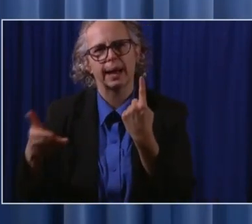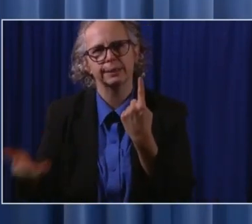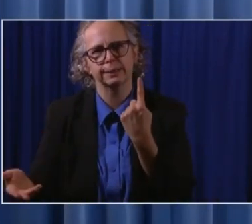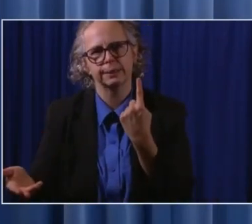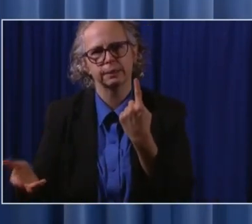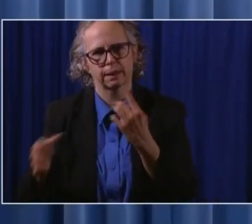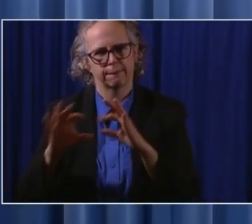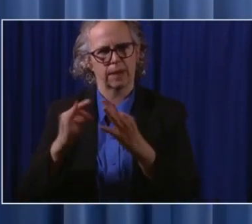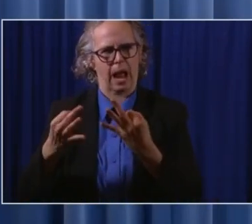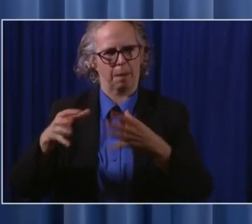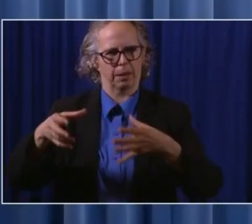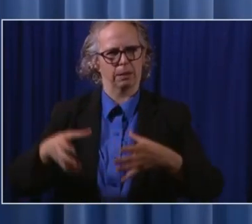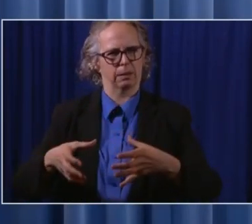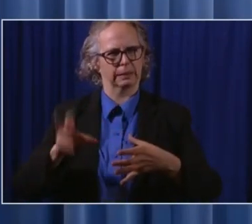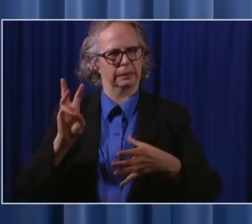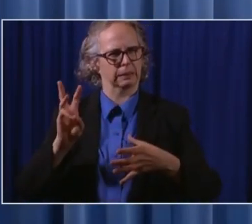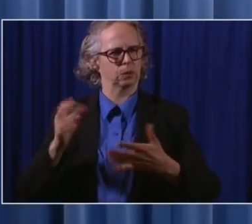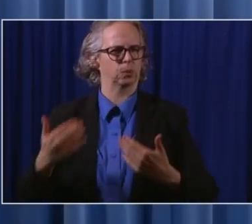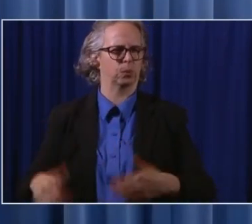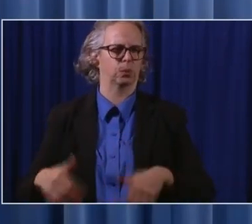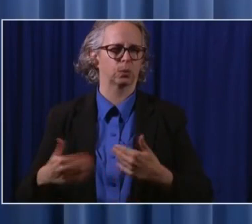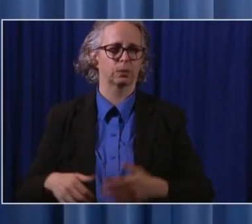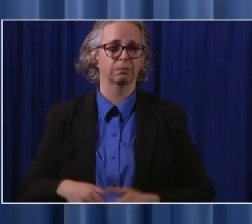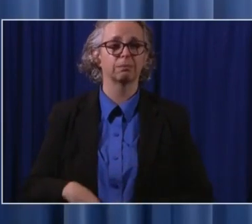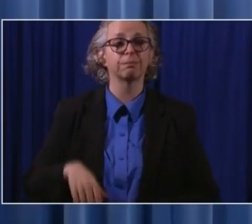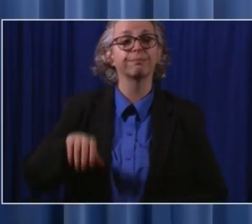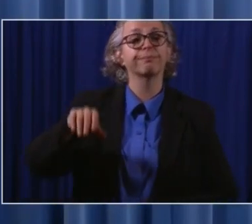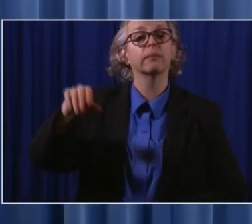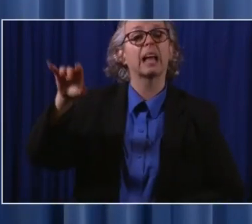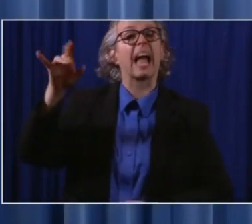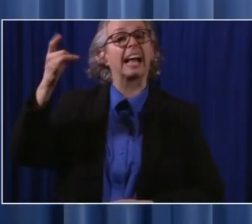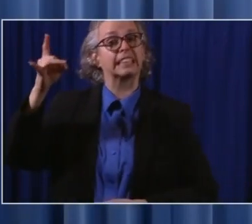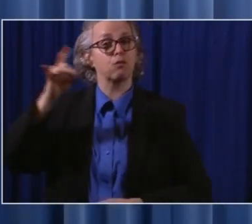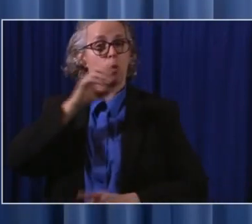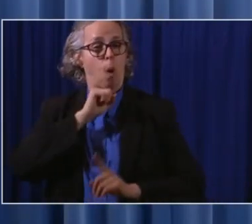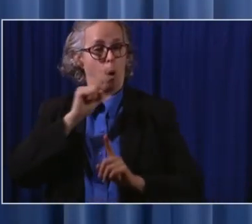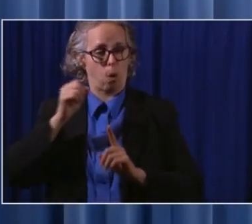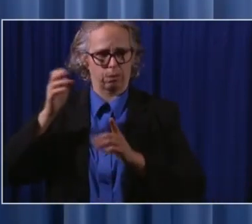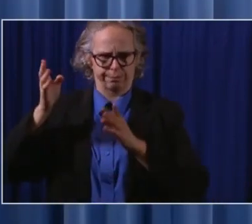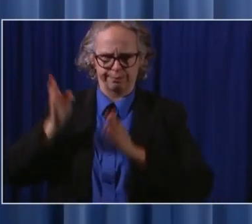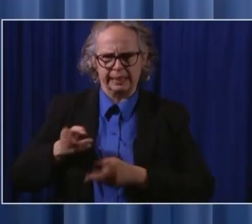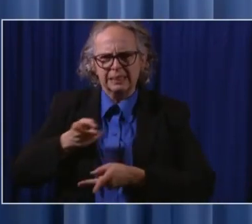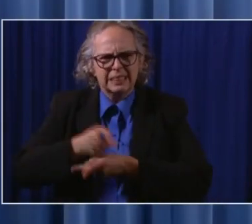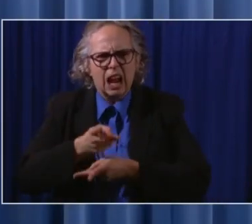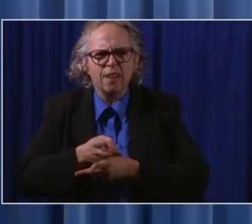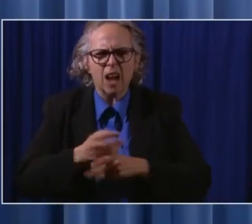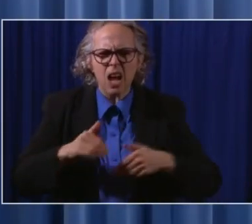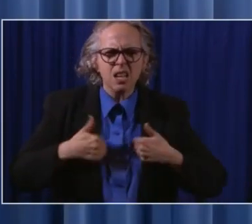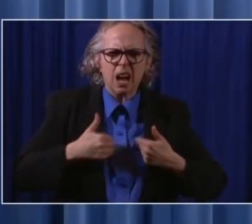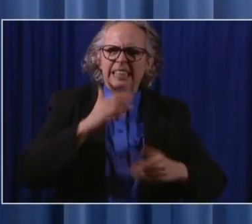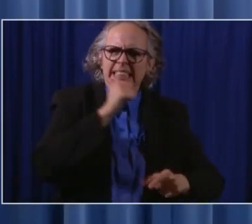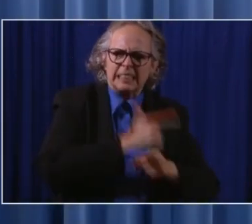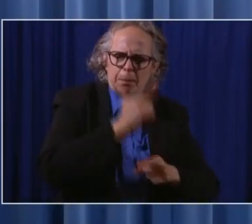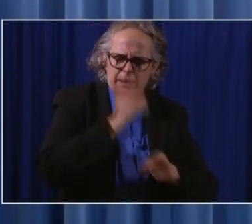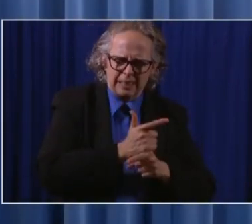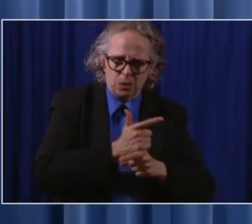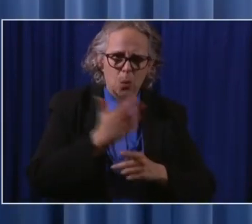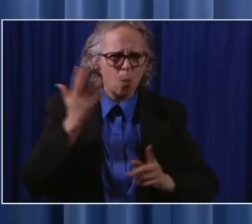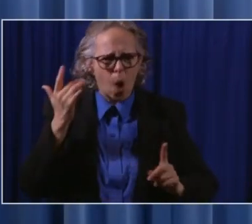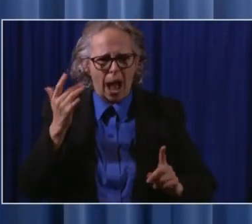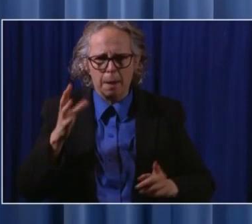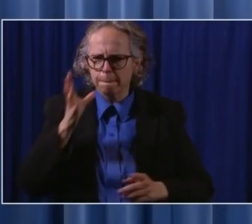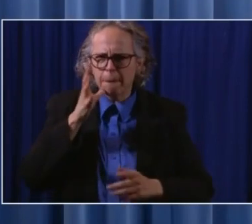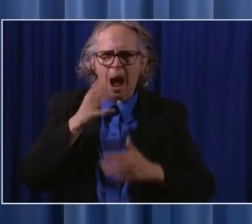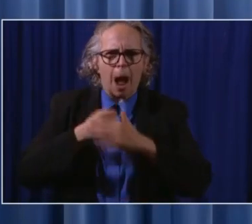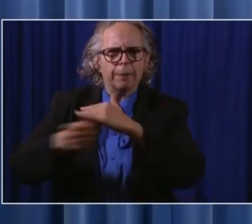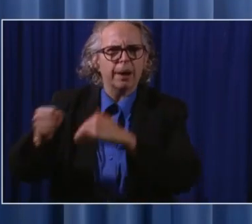younger siblings while their mother is hospitalized with coronavirus. Look, this virus is just vicious.